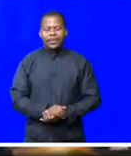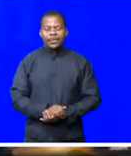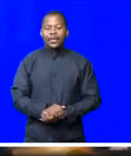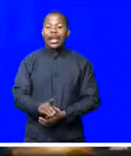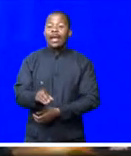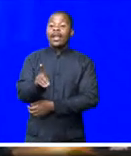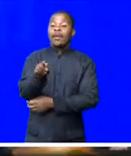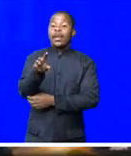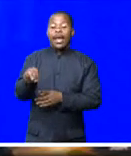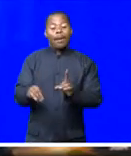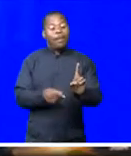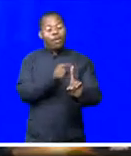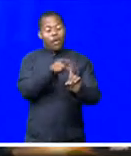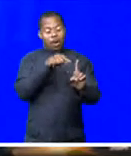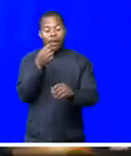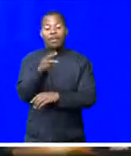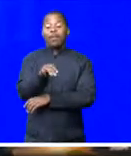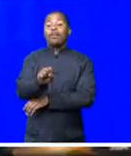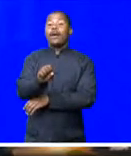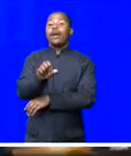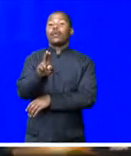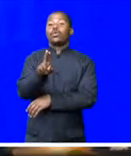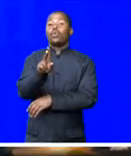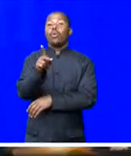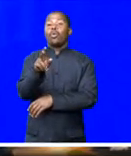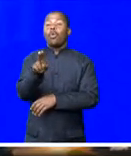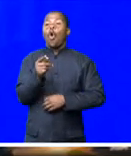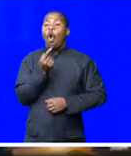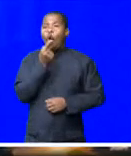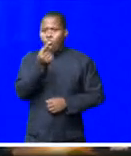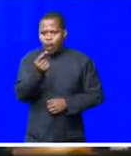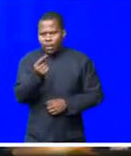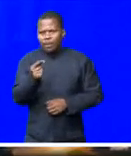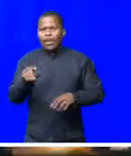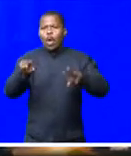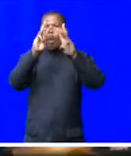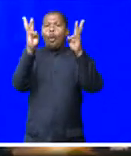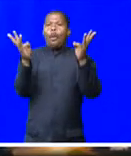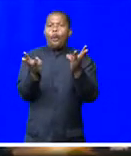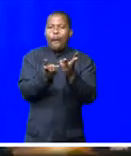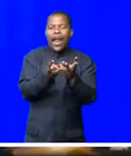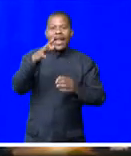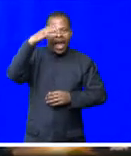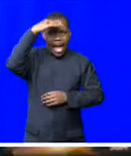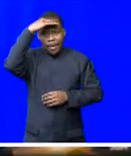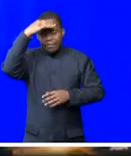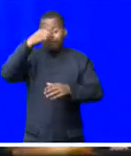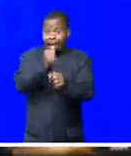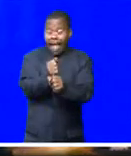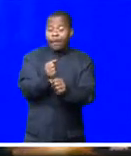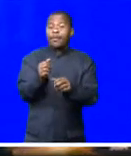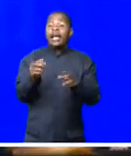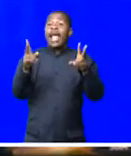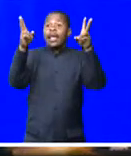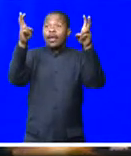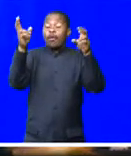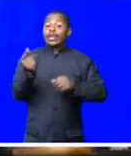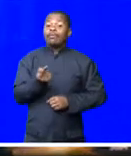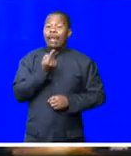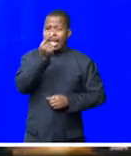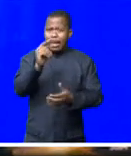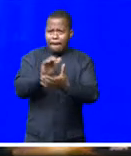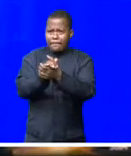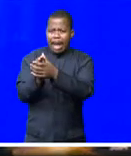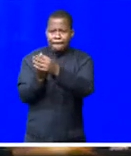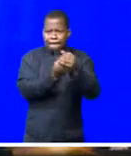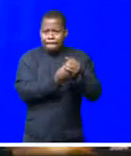Liphilandu nangolo Themba Masuku lethi sicubulo salonyaka selilanga lakamhlaba lebantu labanelibala lesithi sibambise nesonke